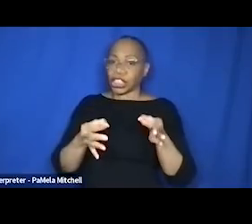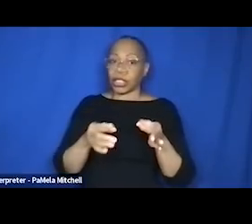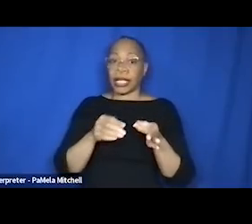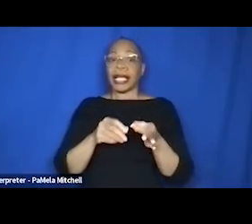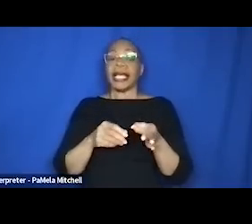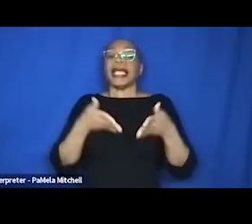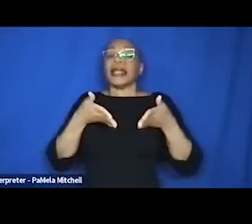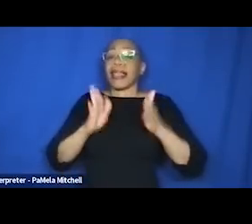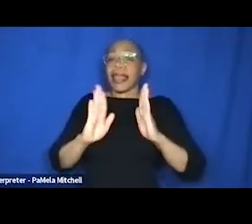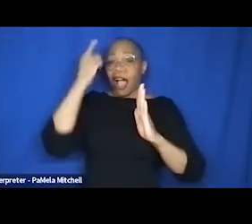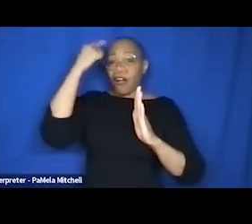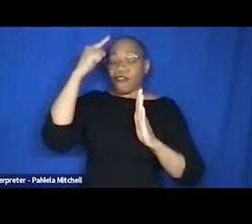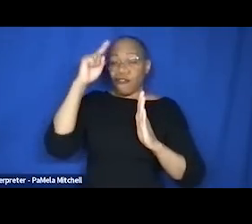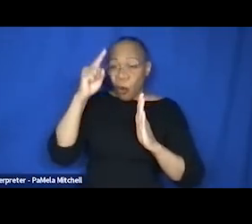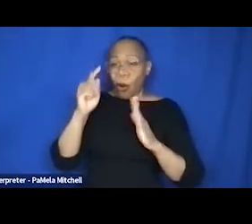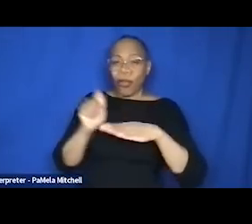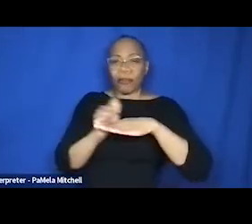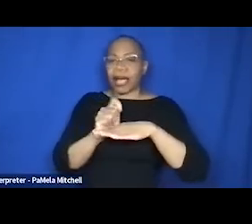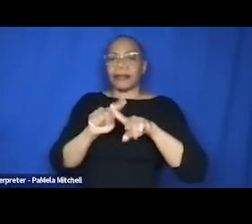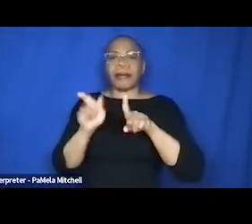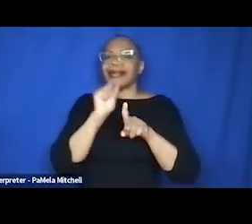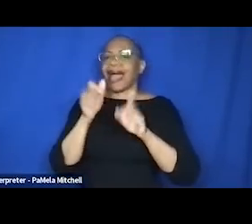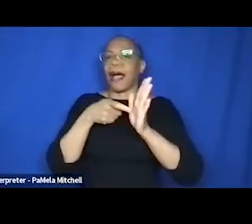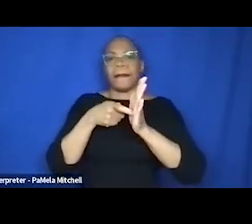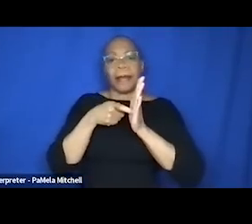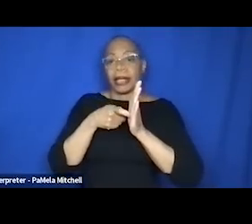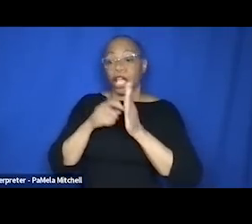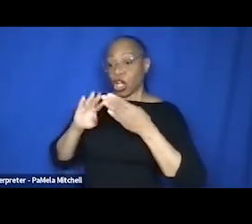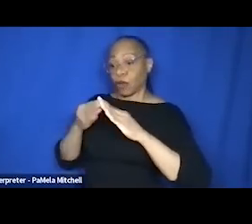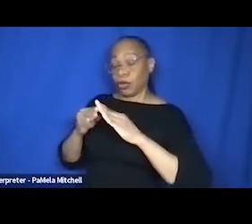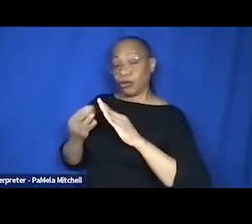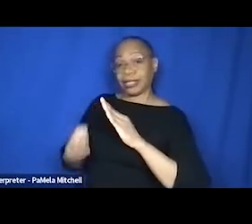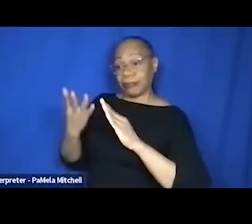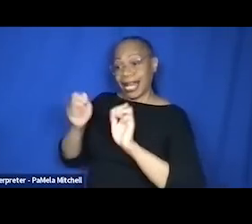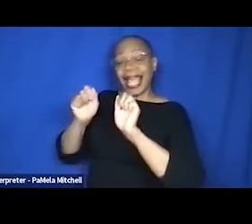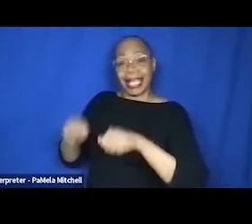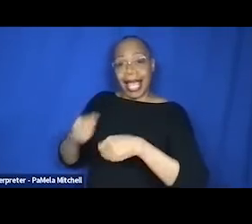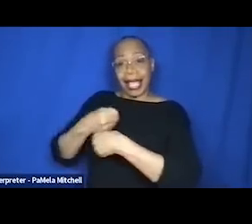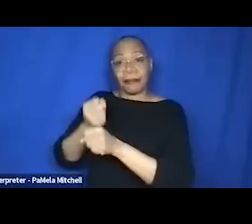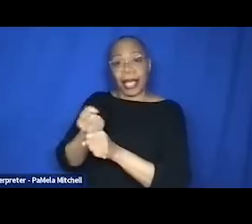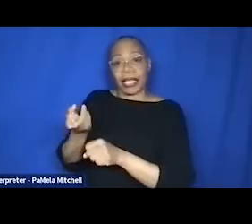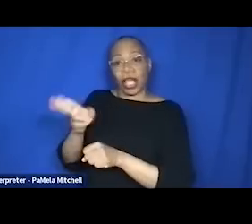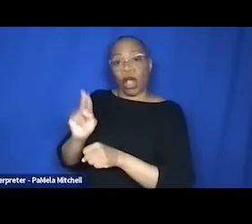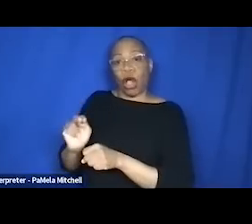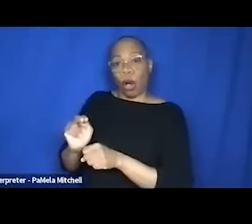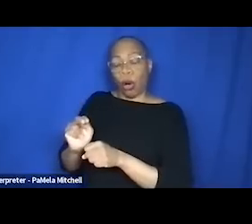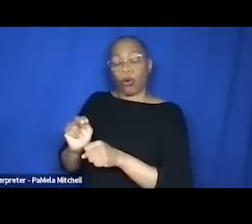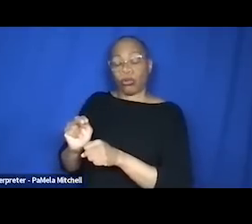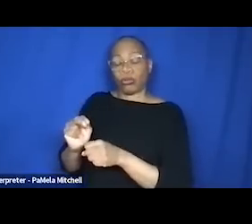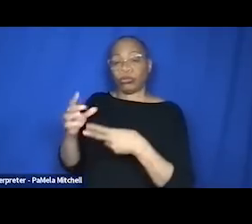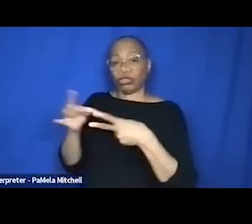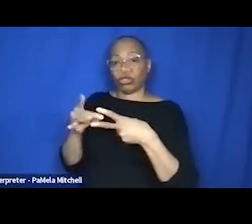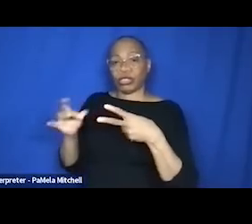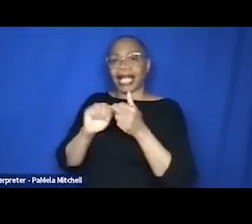these practices. It does not mandate them. And so communities can still make their own choices around how they support people who are unsheltered in their